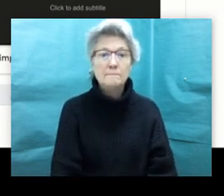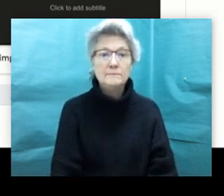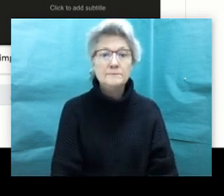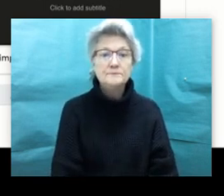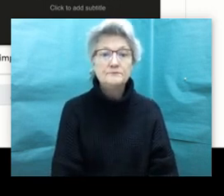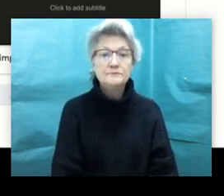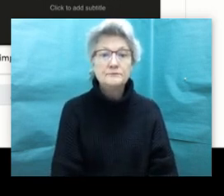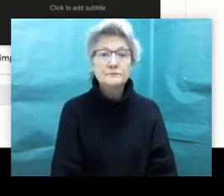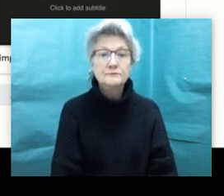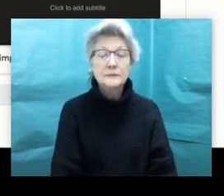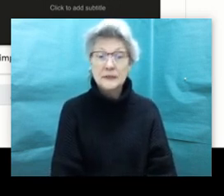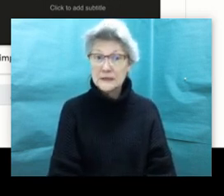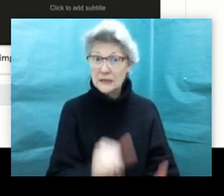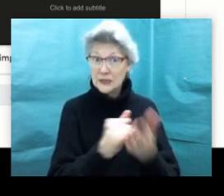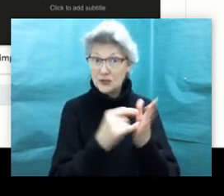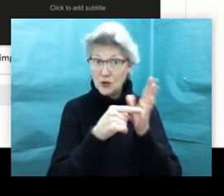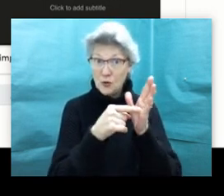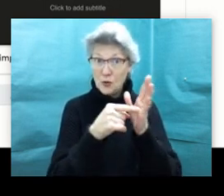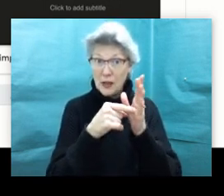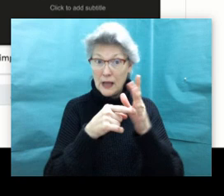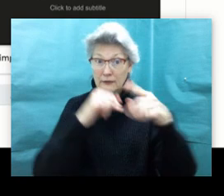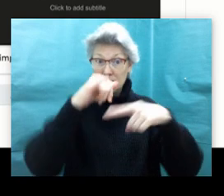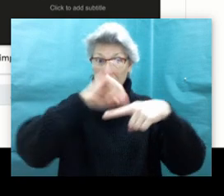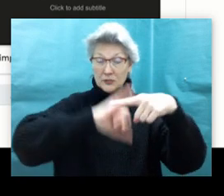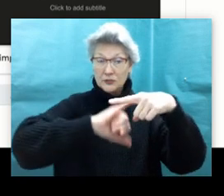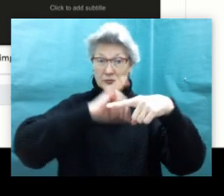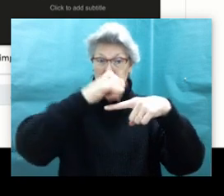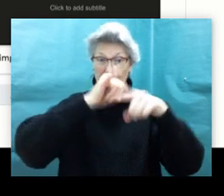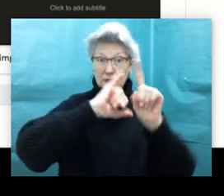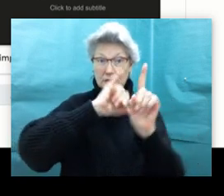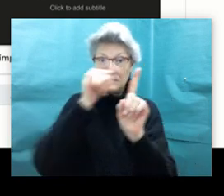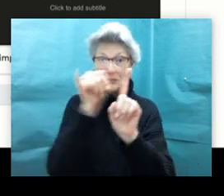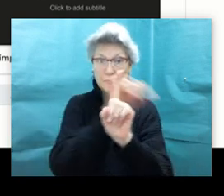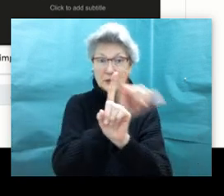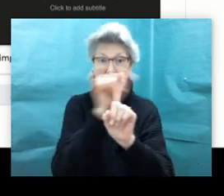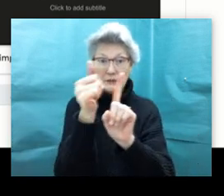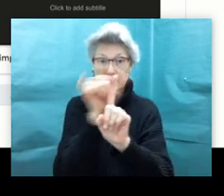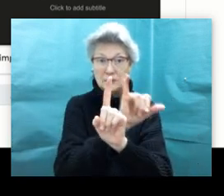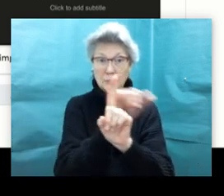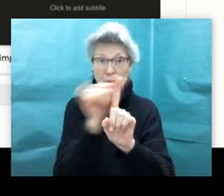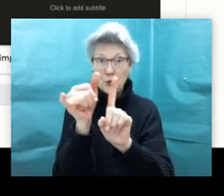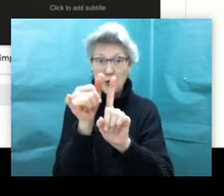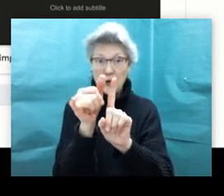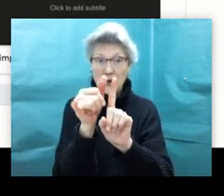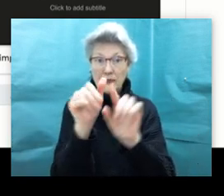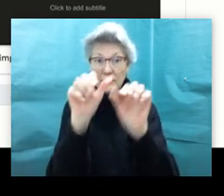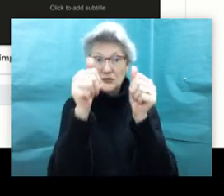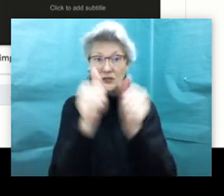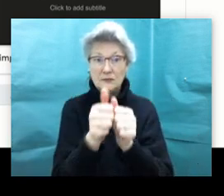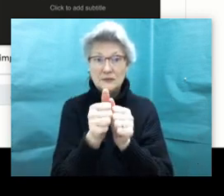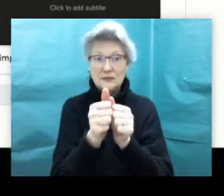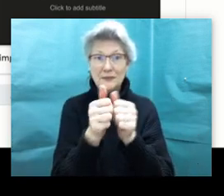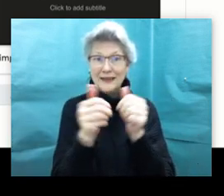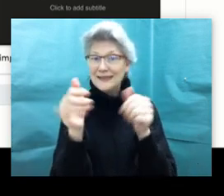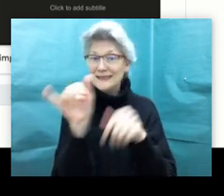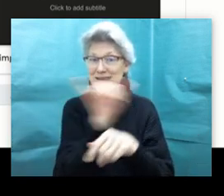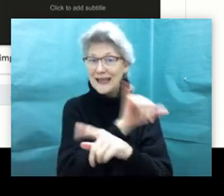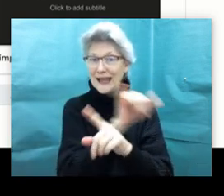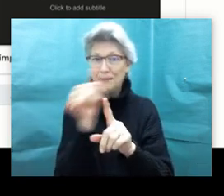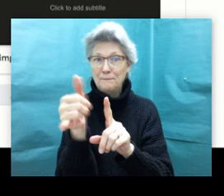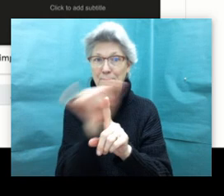Now, does that show a line of symmetry? If I folded it there, would the shapes match on both sides?